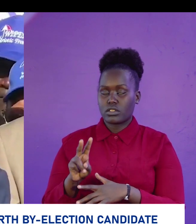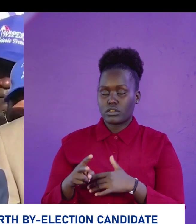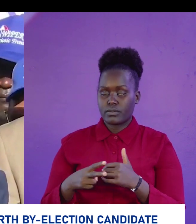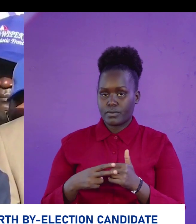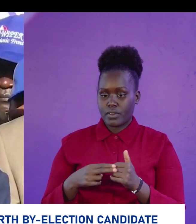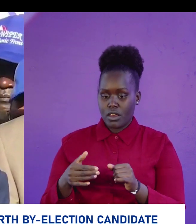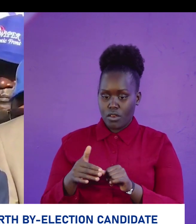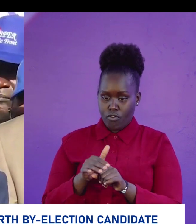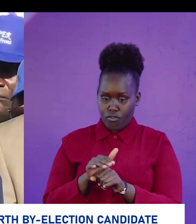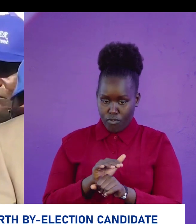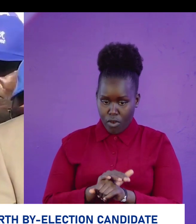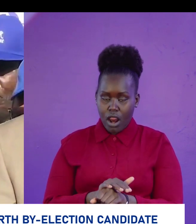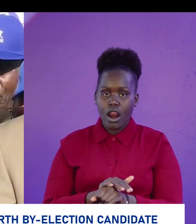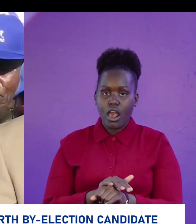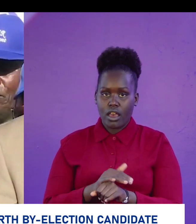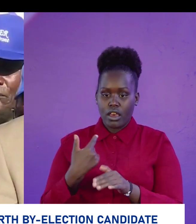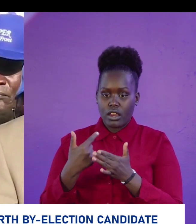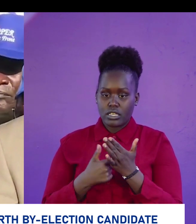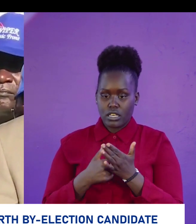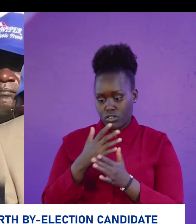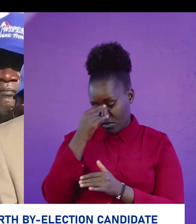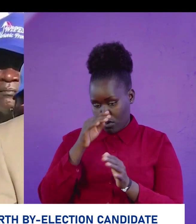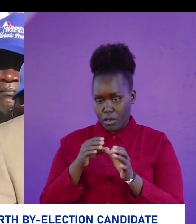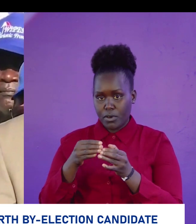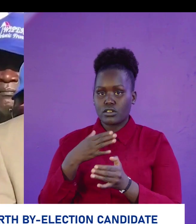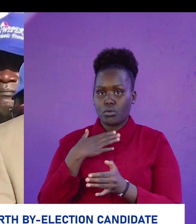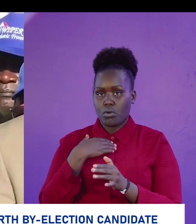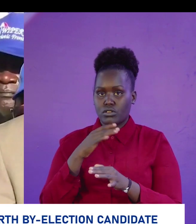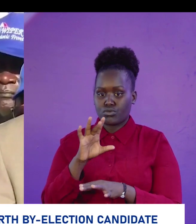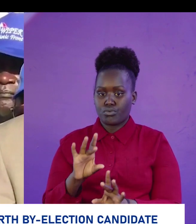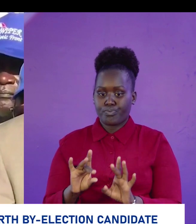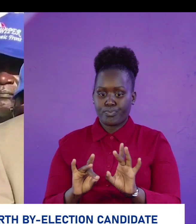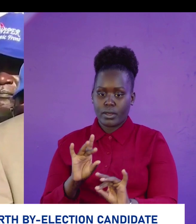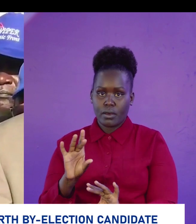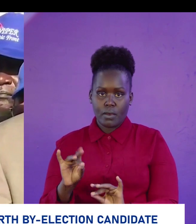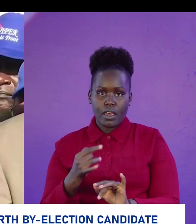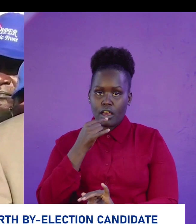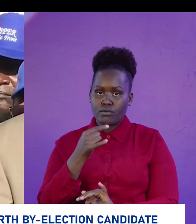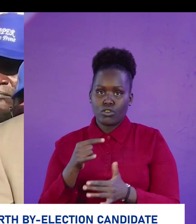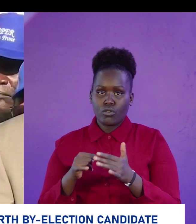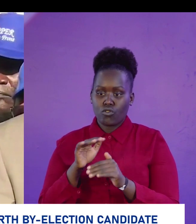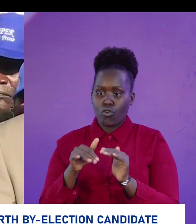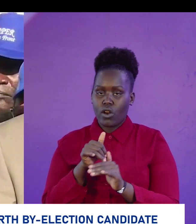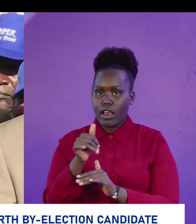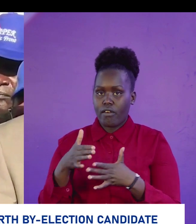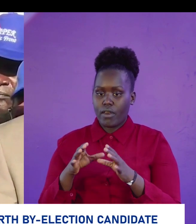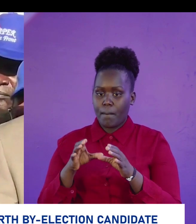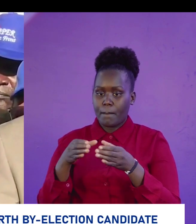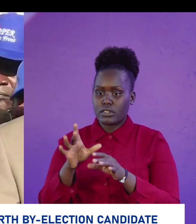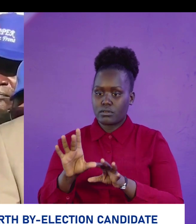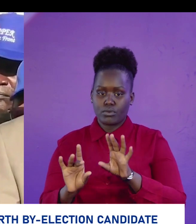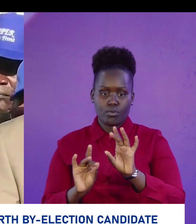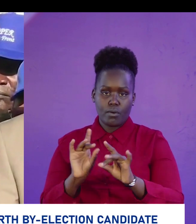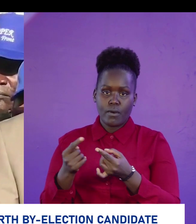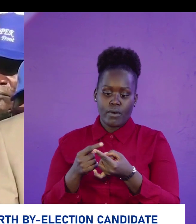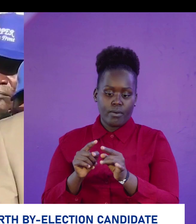full consultation, yes, because the party did not want to handpick. I'm told all the other parties have handpicked, yes, yes, but they are